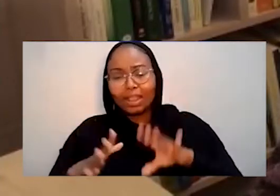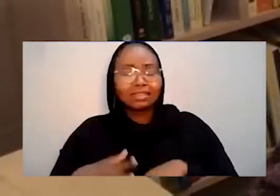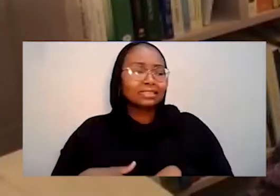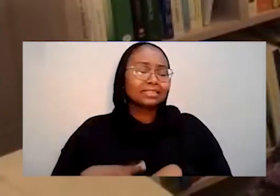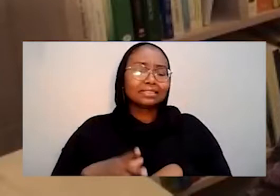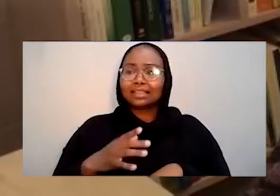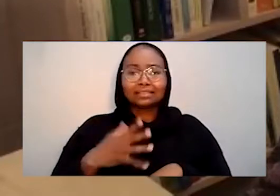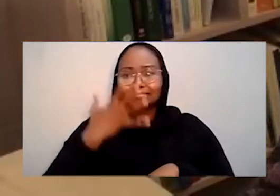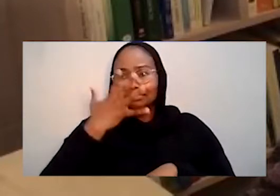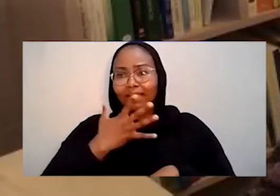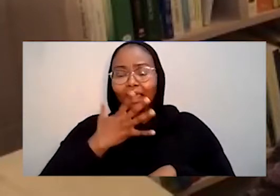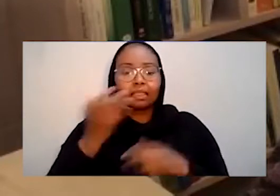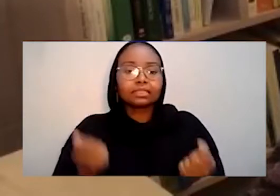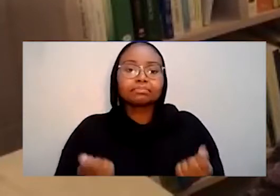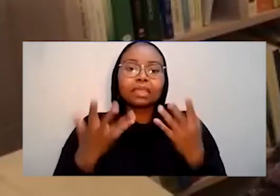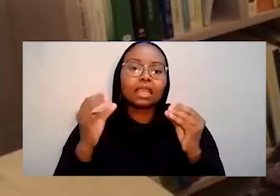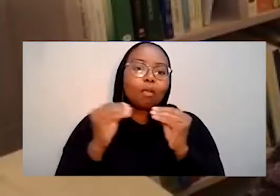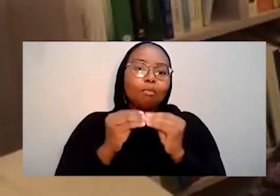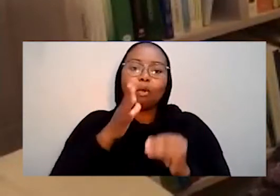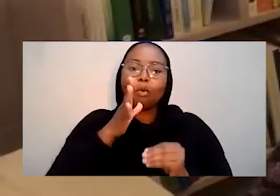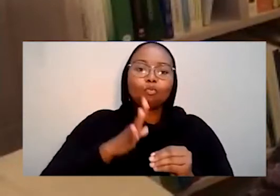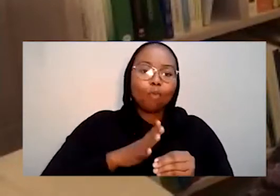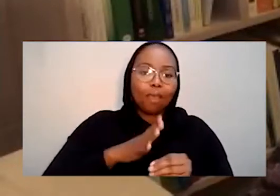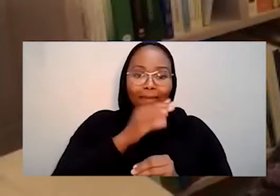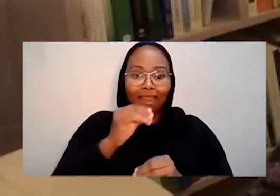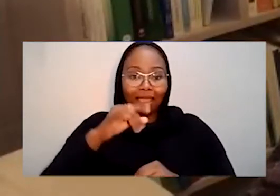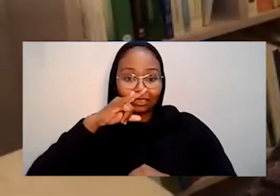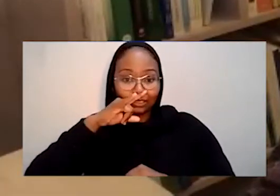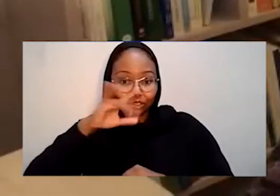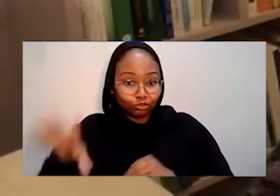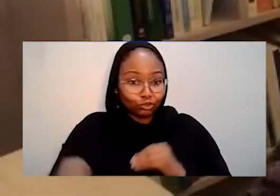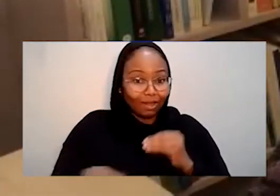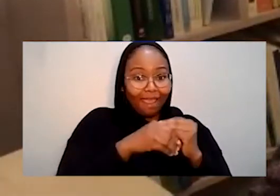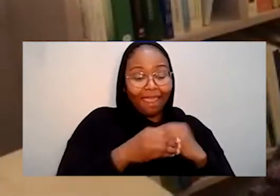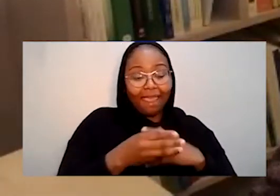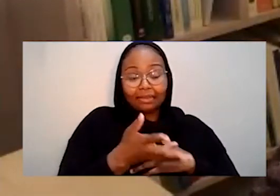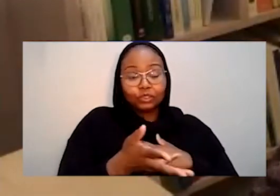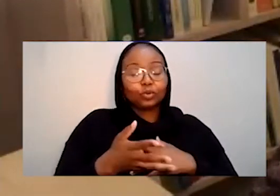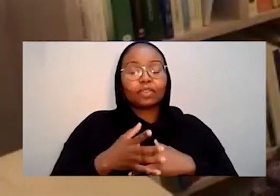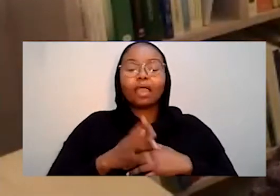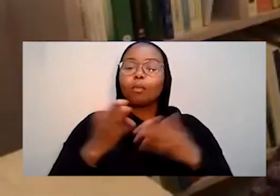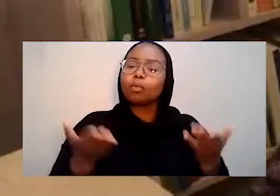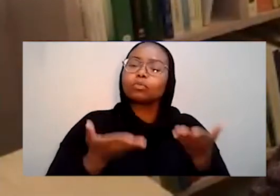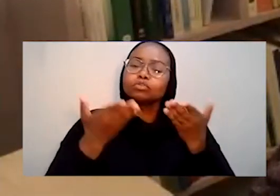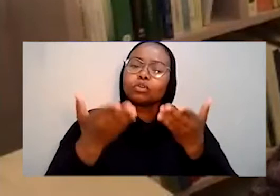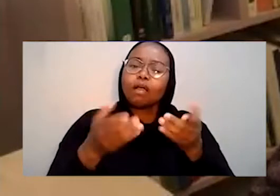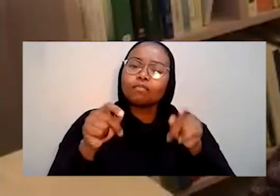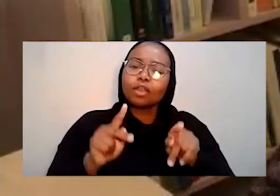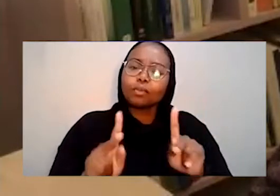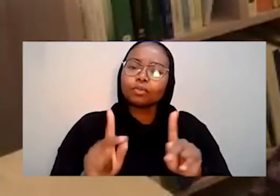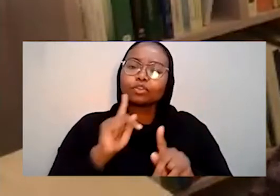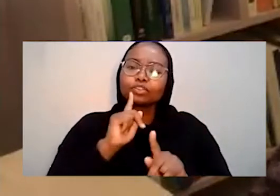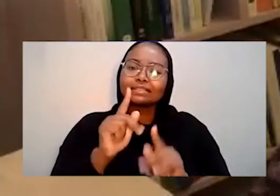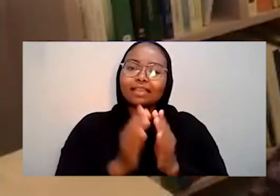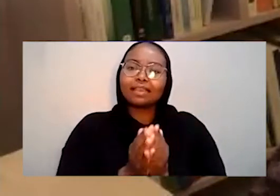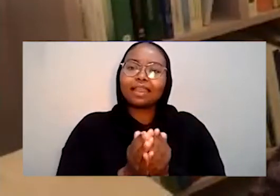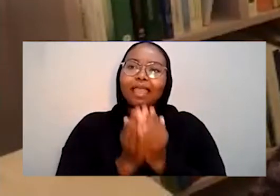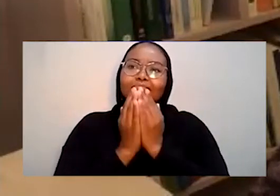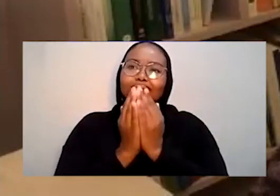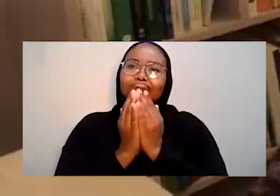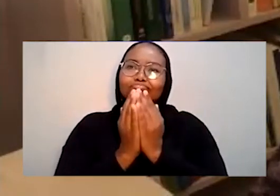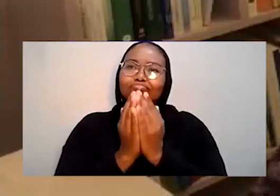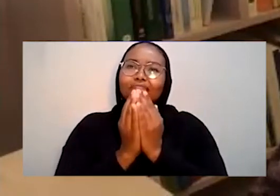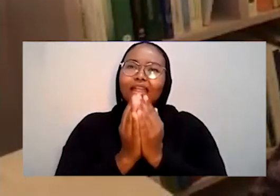many more women and children unfortunately added to it, I want to offer a chance right now to send a prayer, to send a